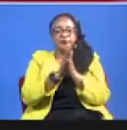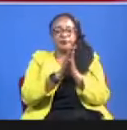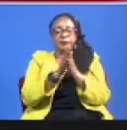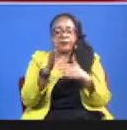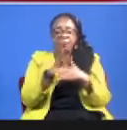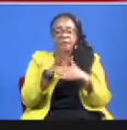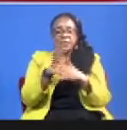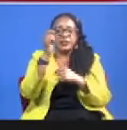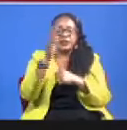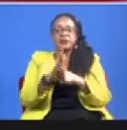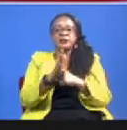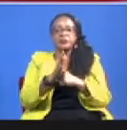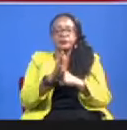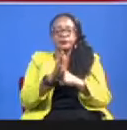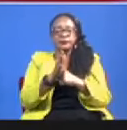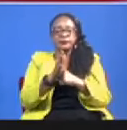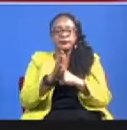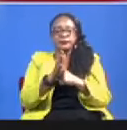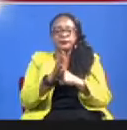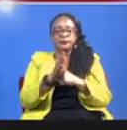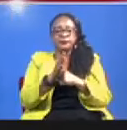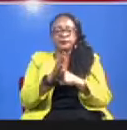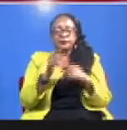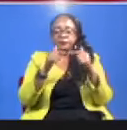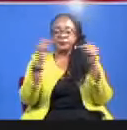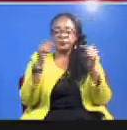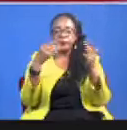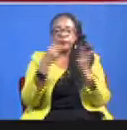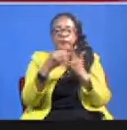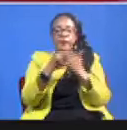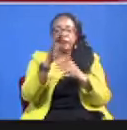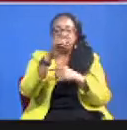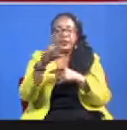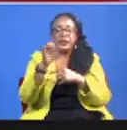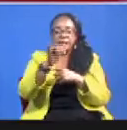mistrust, anxiety among Kenyans.